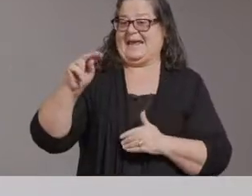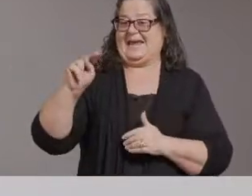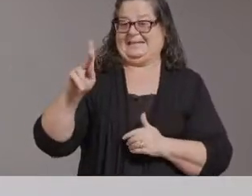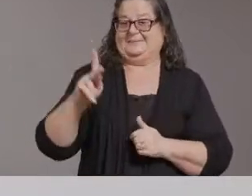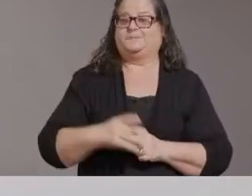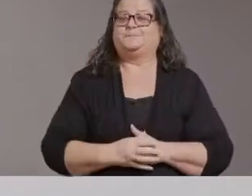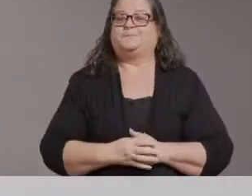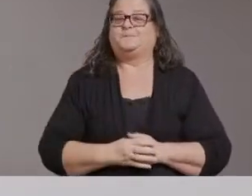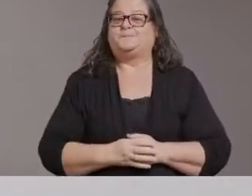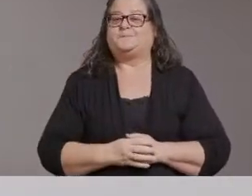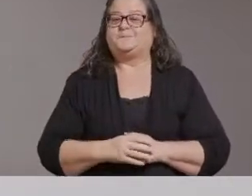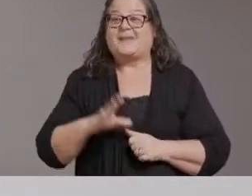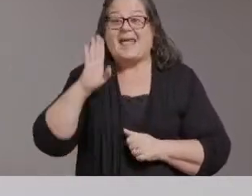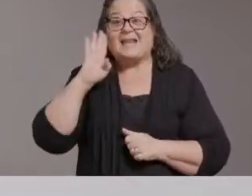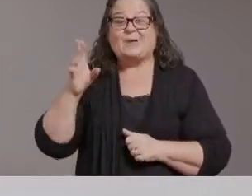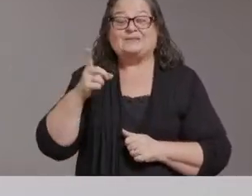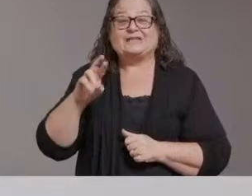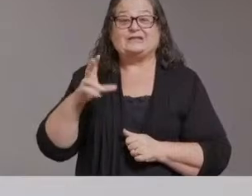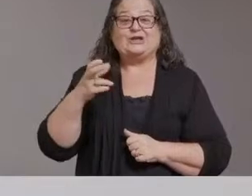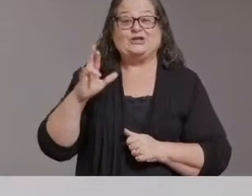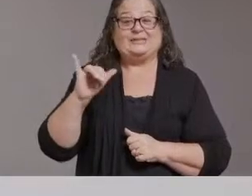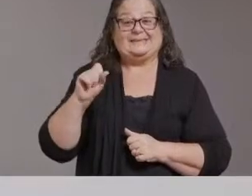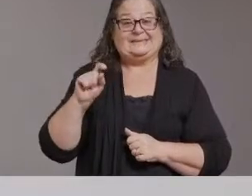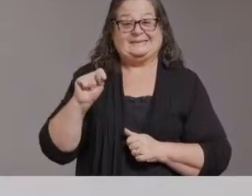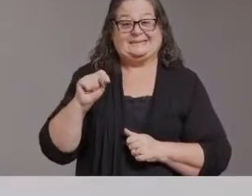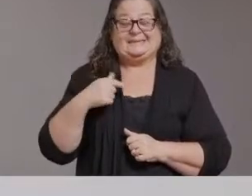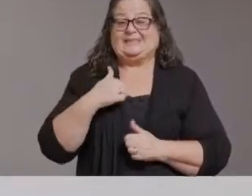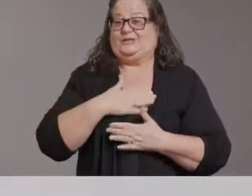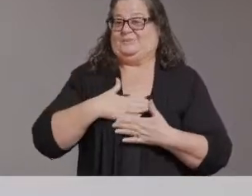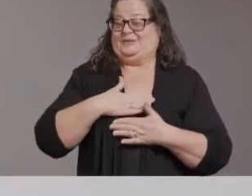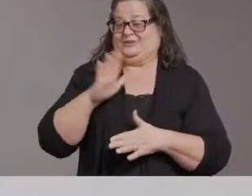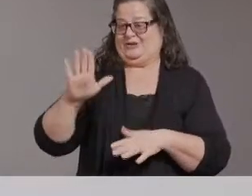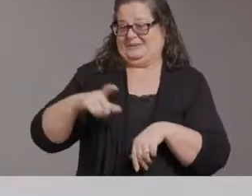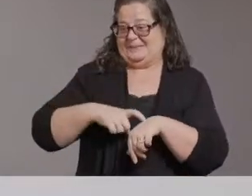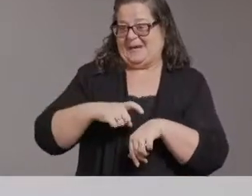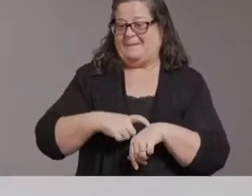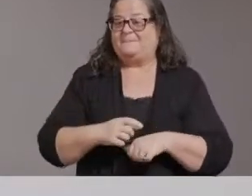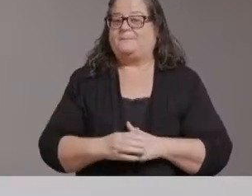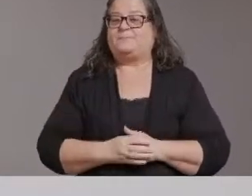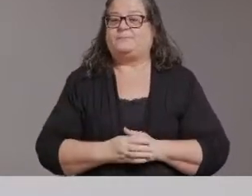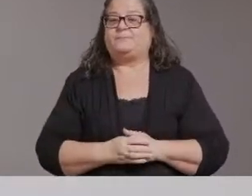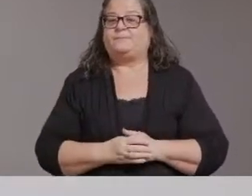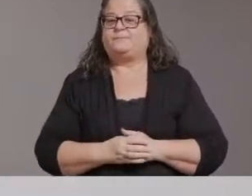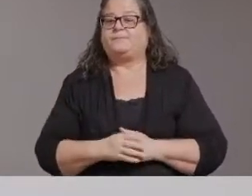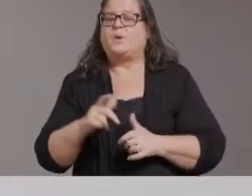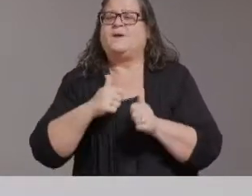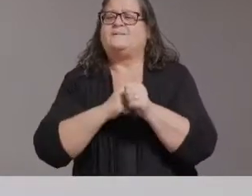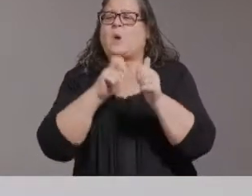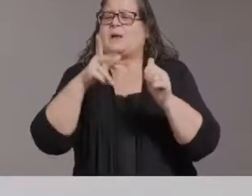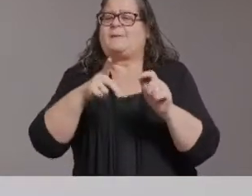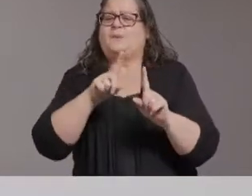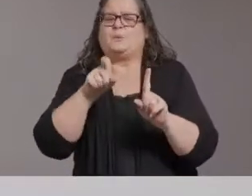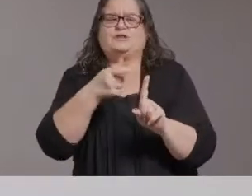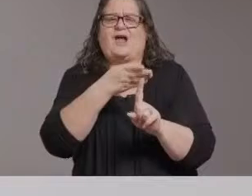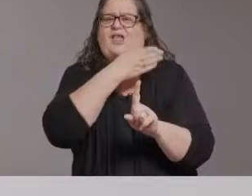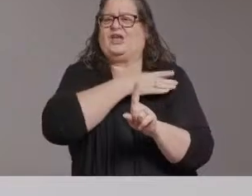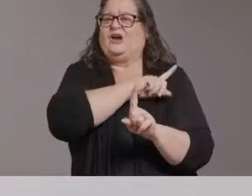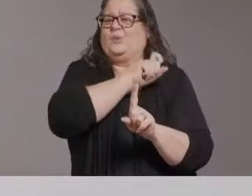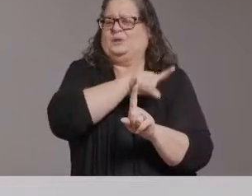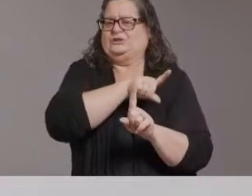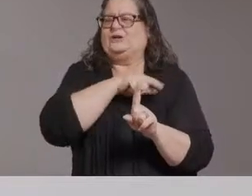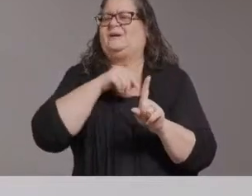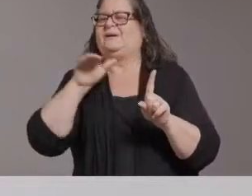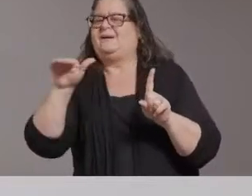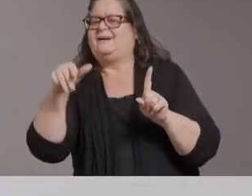Dr. Christ, I appreciate you making the time. I'm following up on those that last line of questioning here. I look at